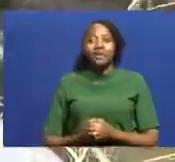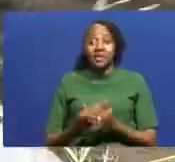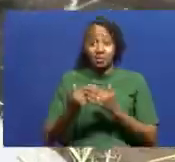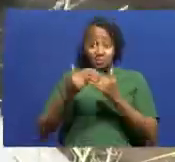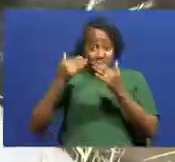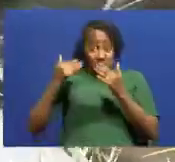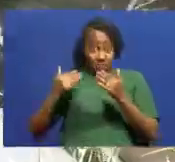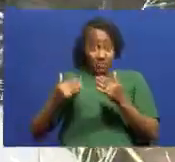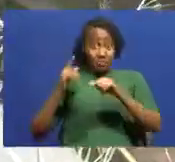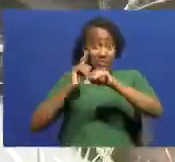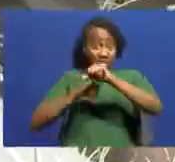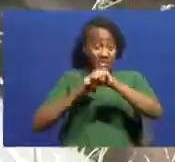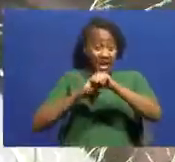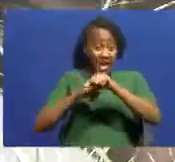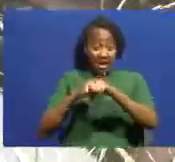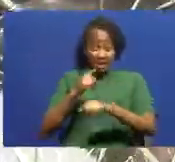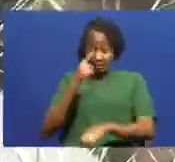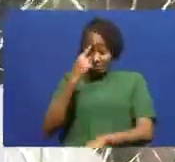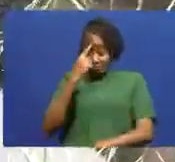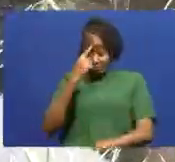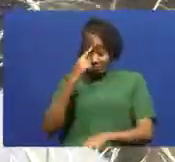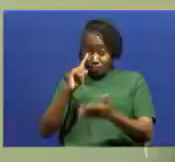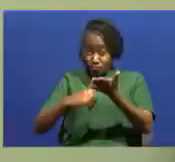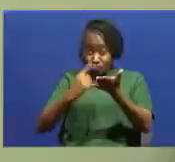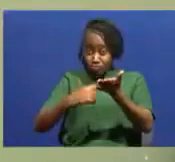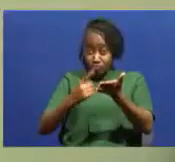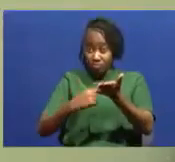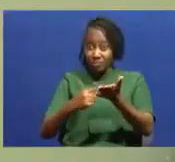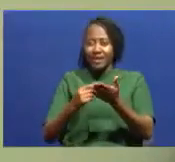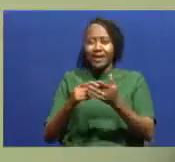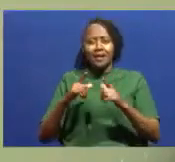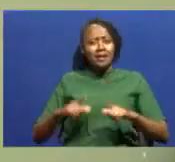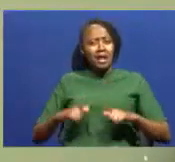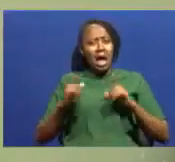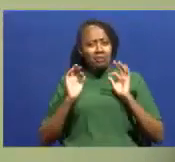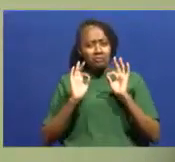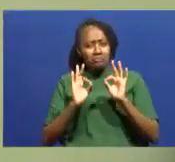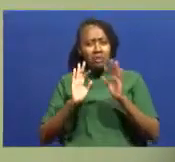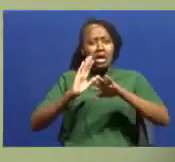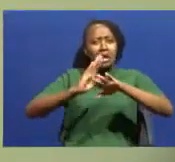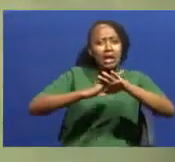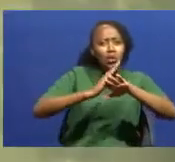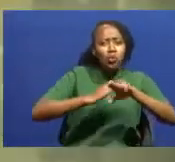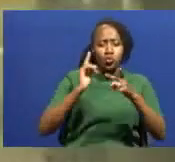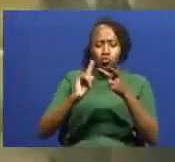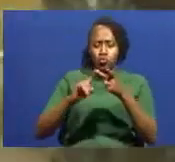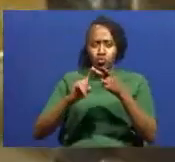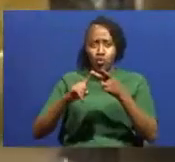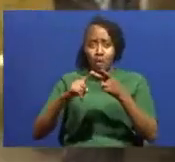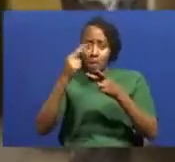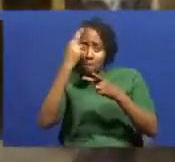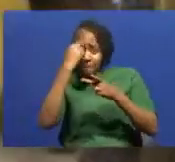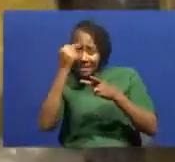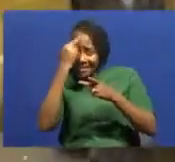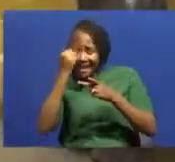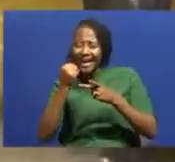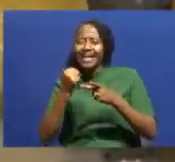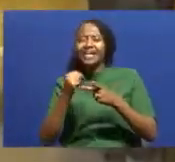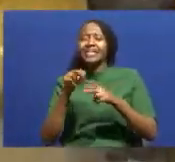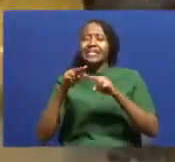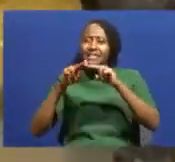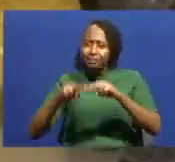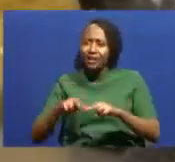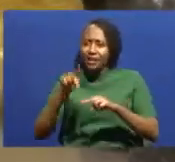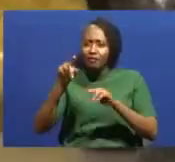Before colonial times, the river was central to life. Communities like the Kikuyu and Maasai depended on its clear waters